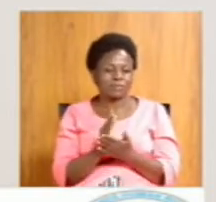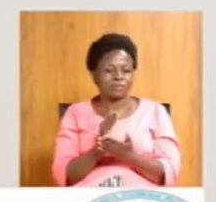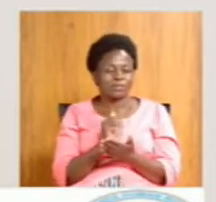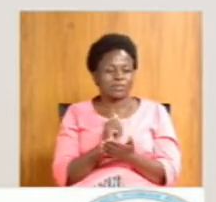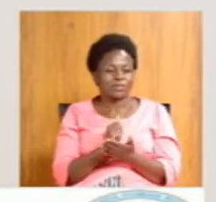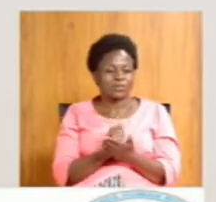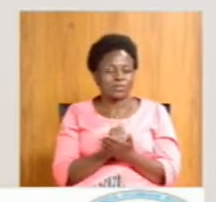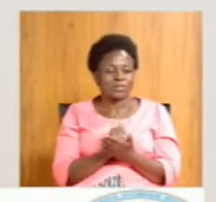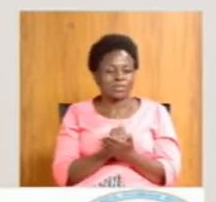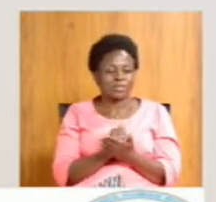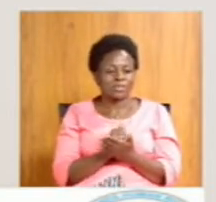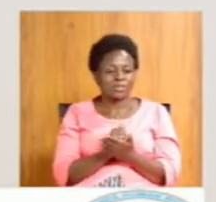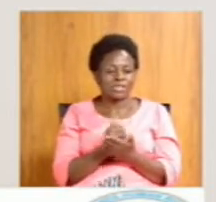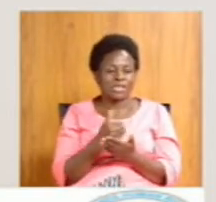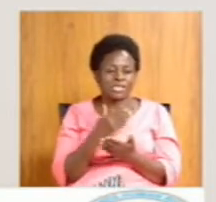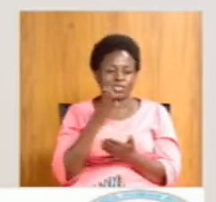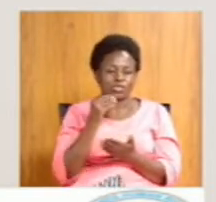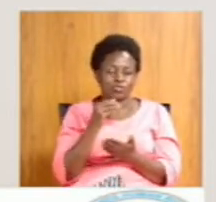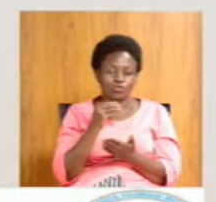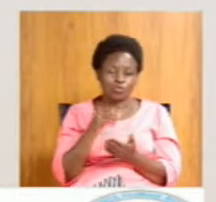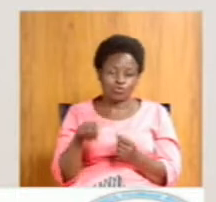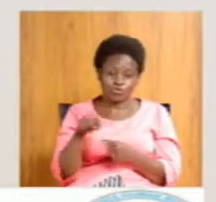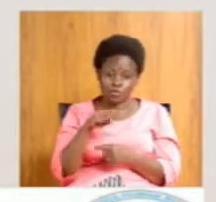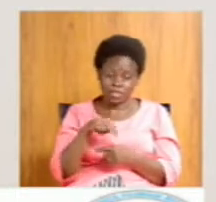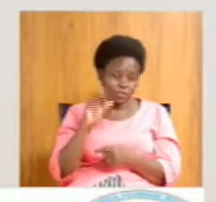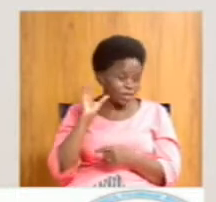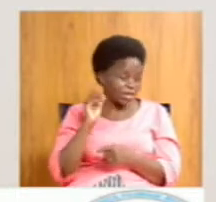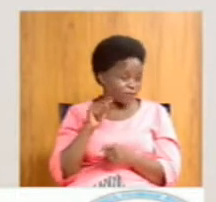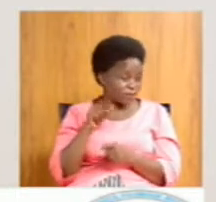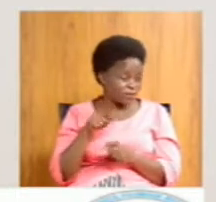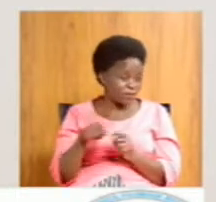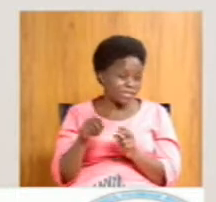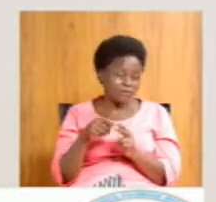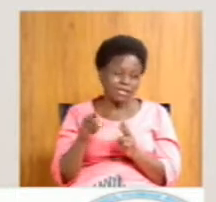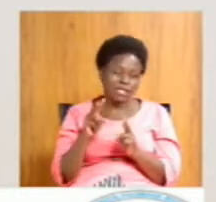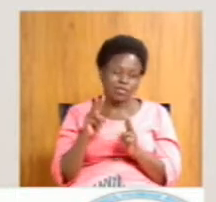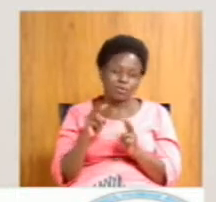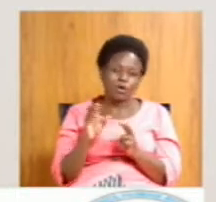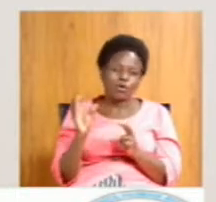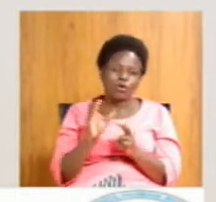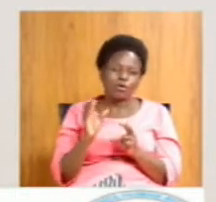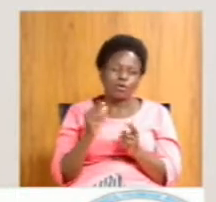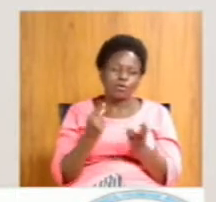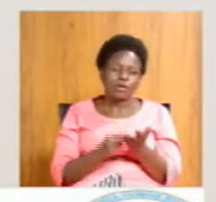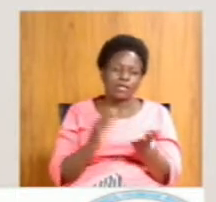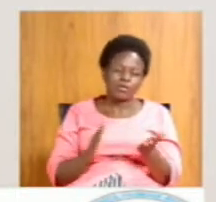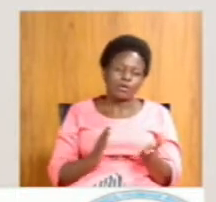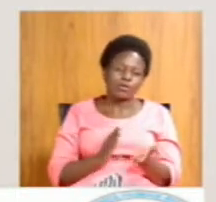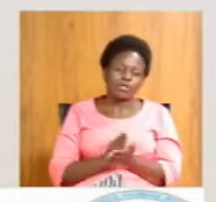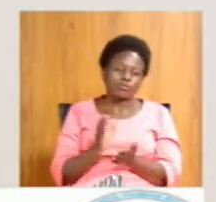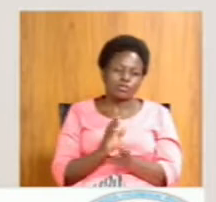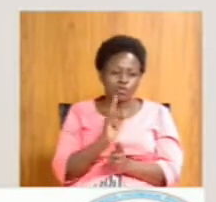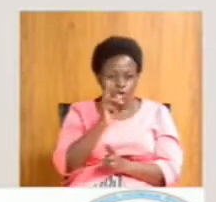he really has to at least talk to us to hear from him on this very topic. And he's a commissioner at the Uganda Human Rights Commission